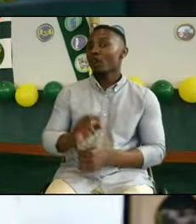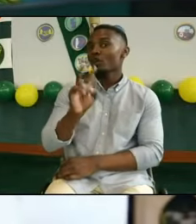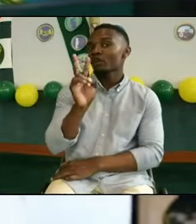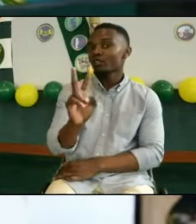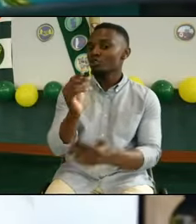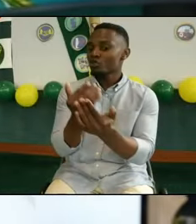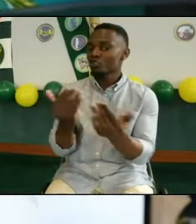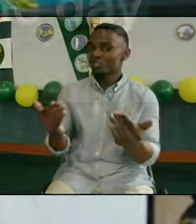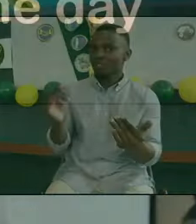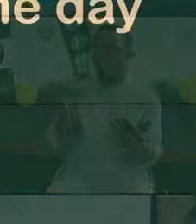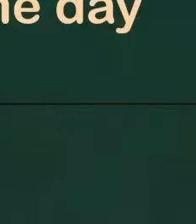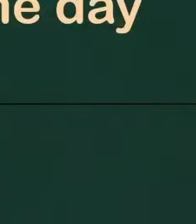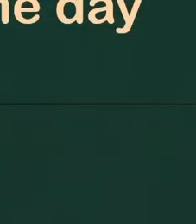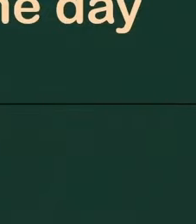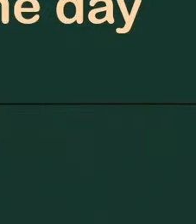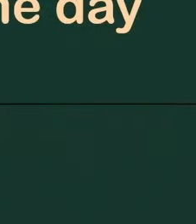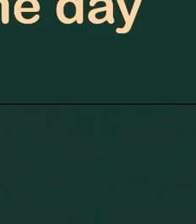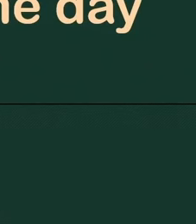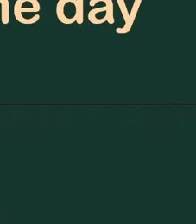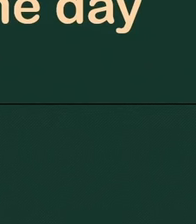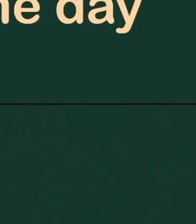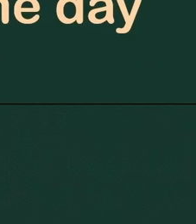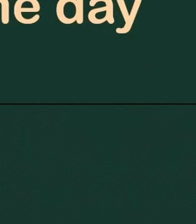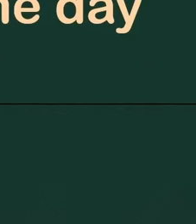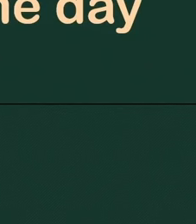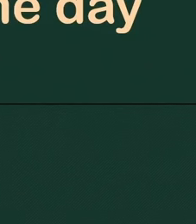children were born on the same day.